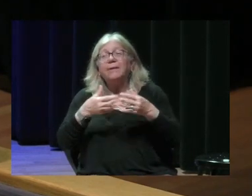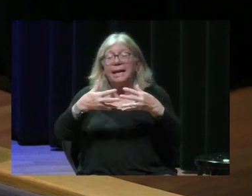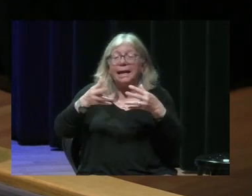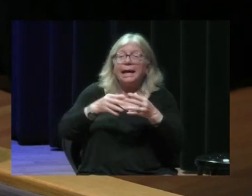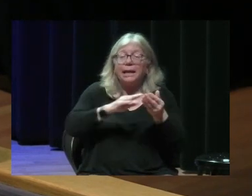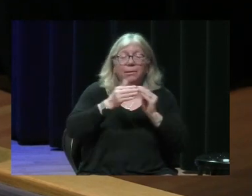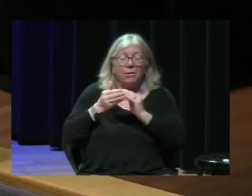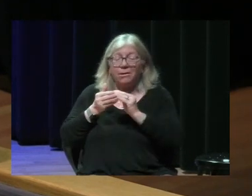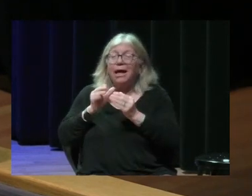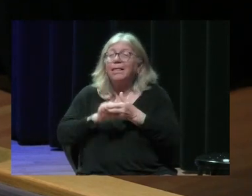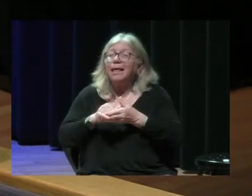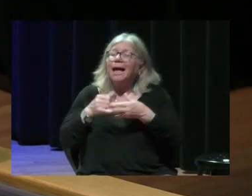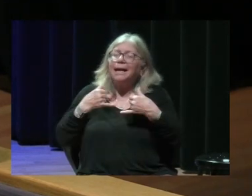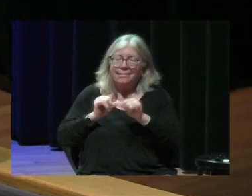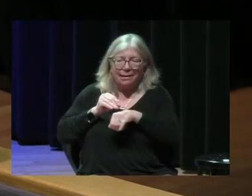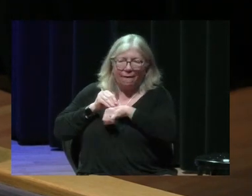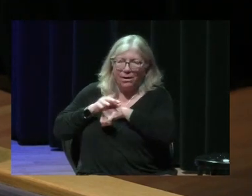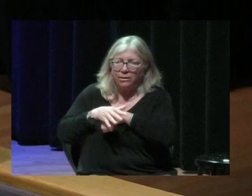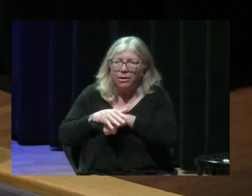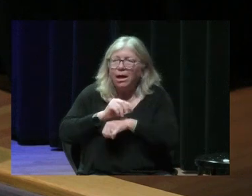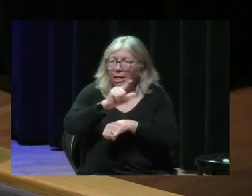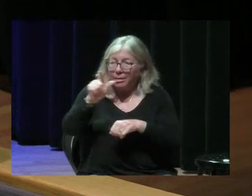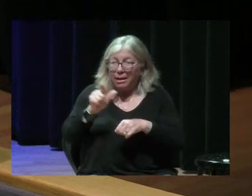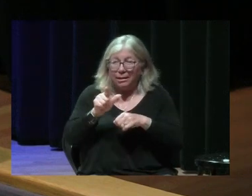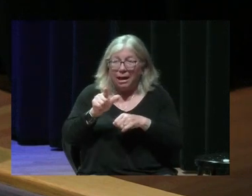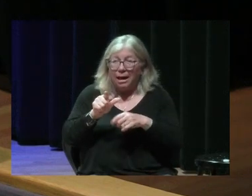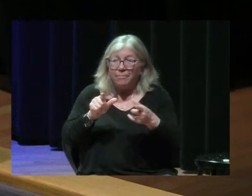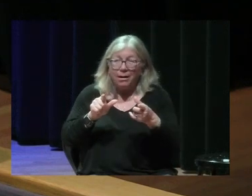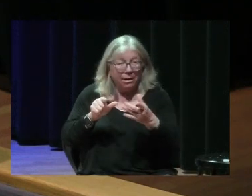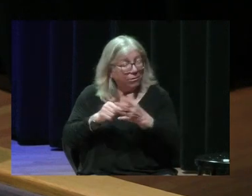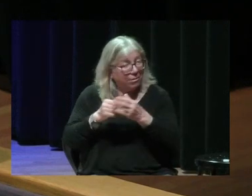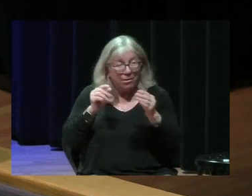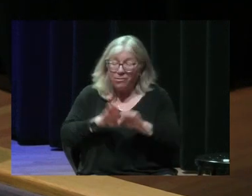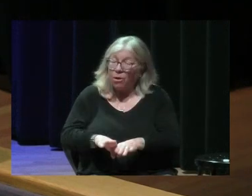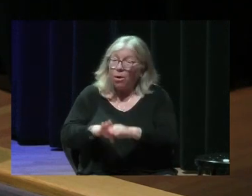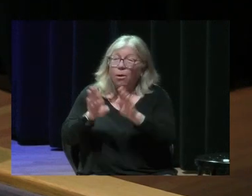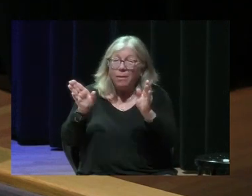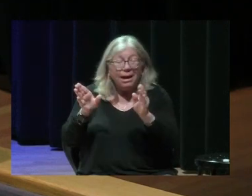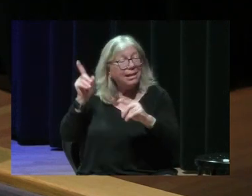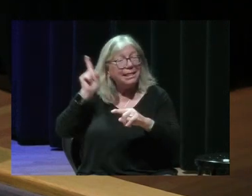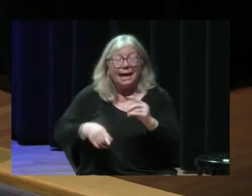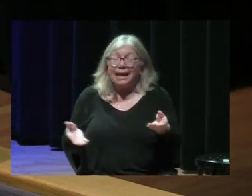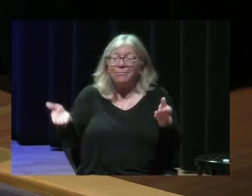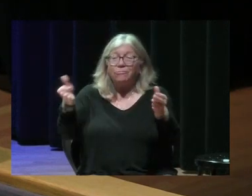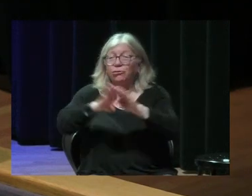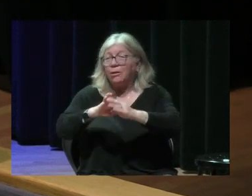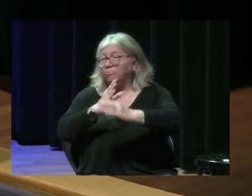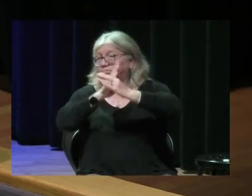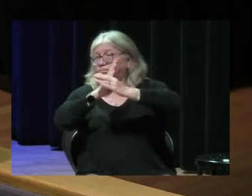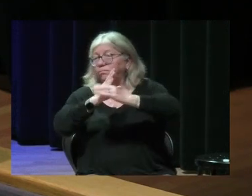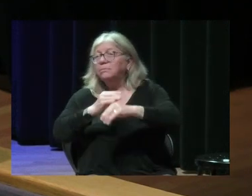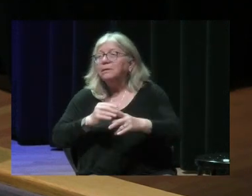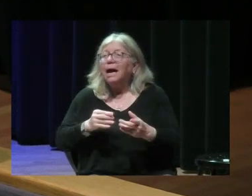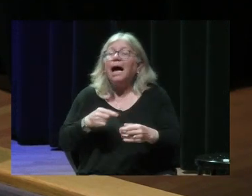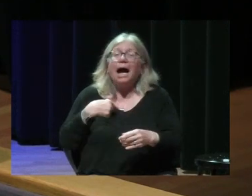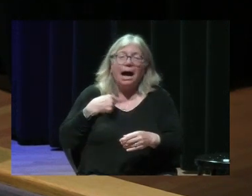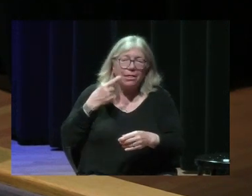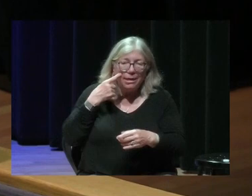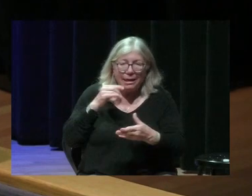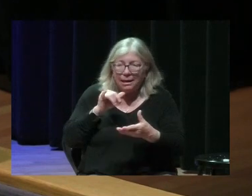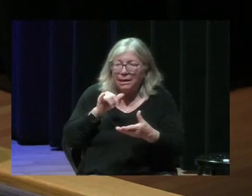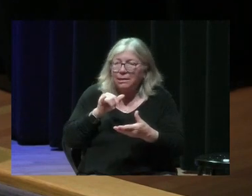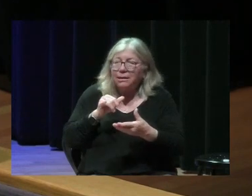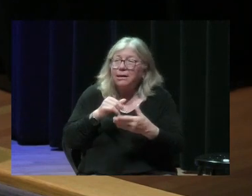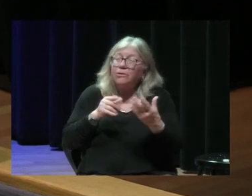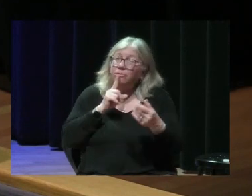still affecting you. The library is just more open and honest about it. They can't shut the doors on it all. And I think that